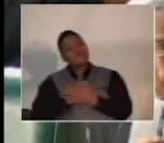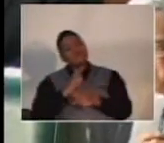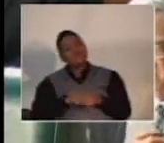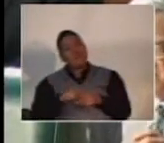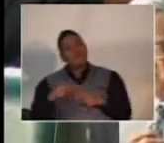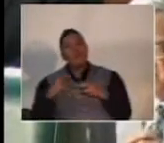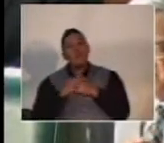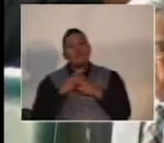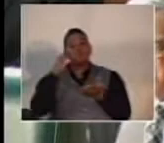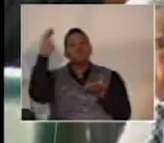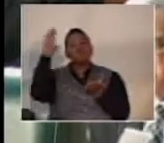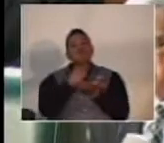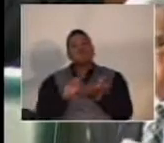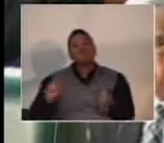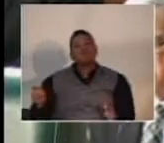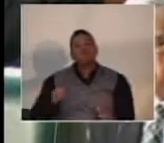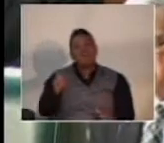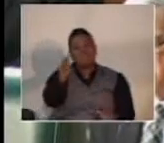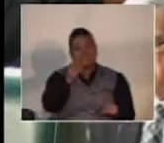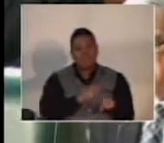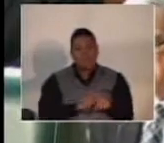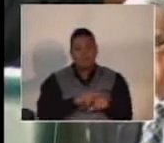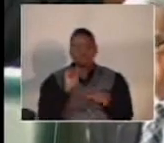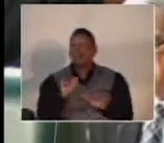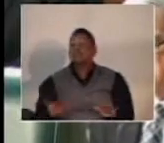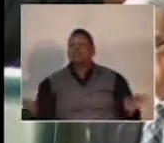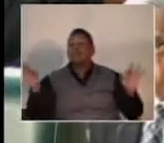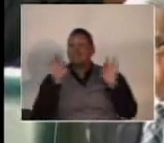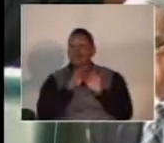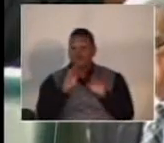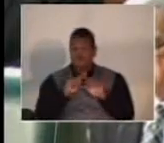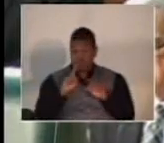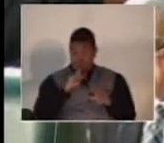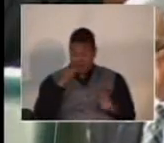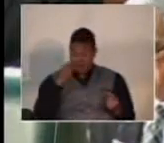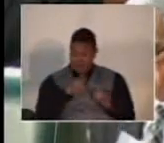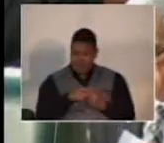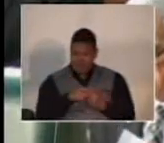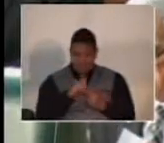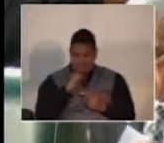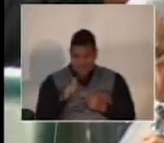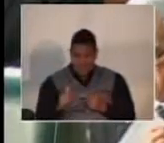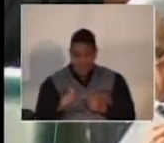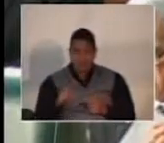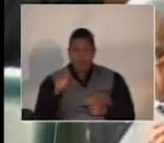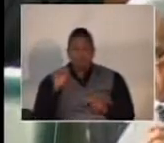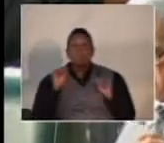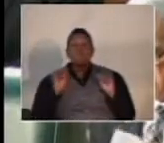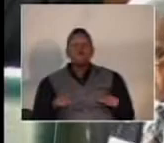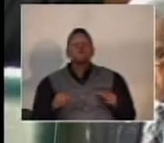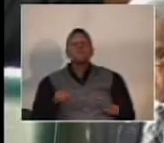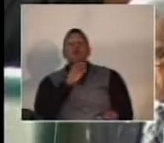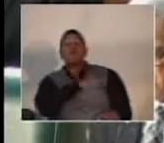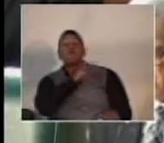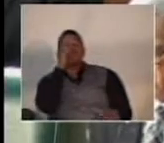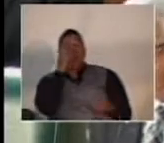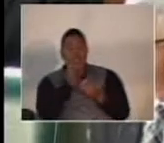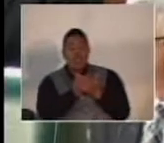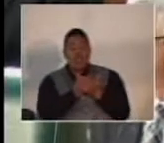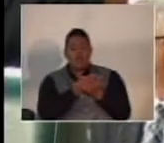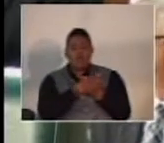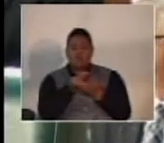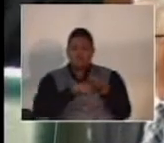time. That is important. But that's not the real point. The potential benefits in terms of economic